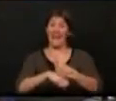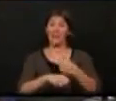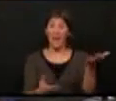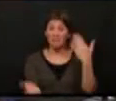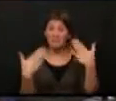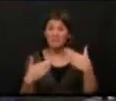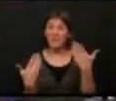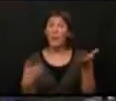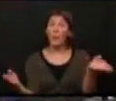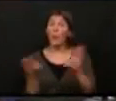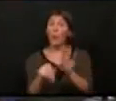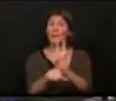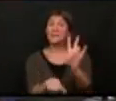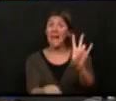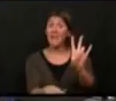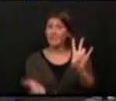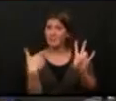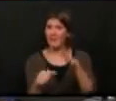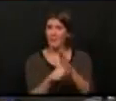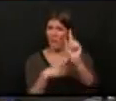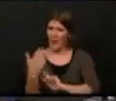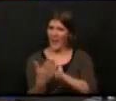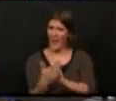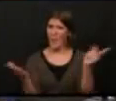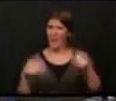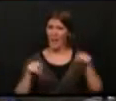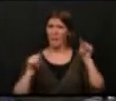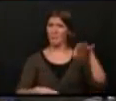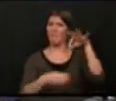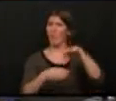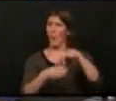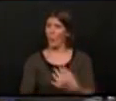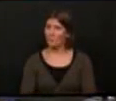We encourage everybody to come out and vote.